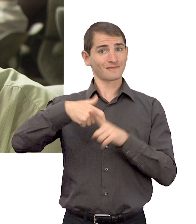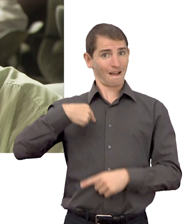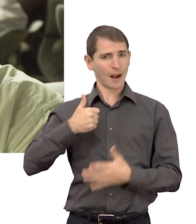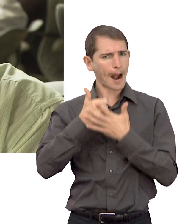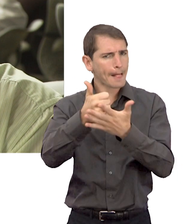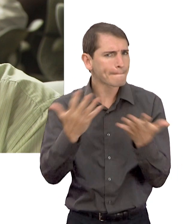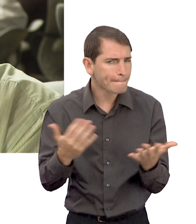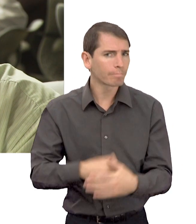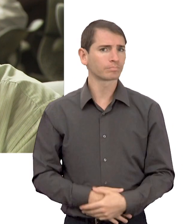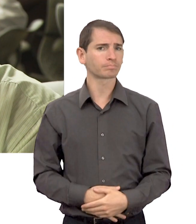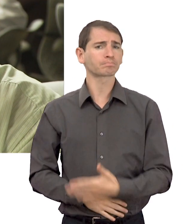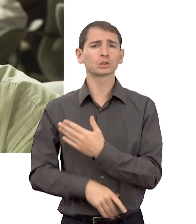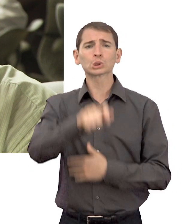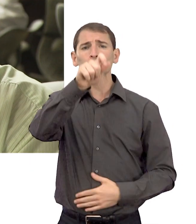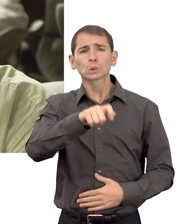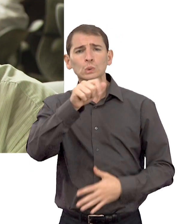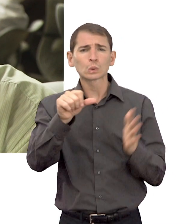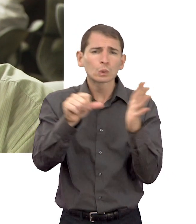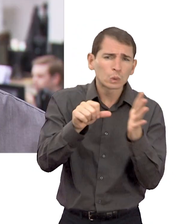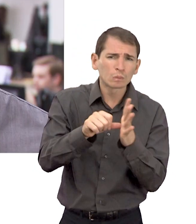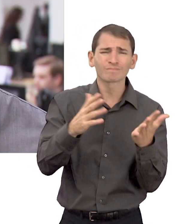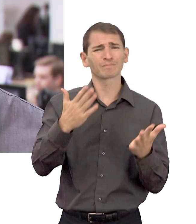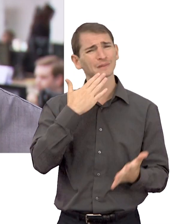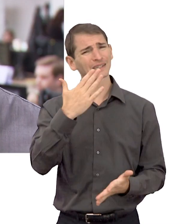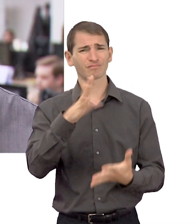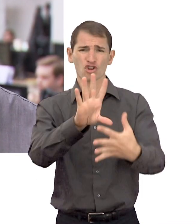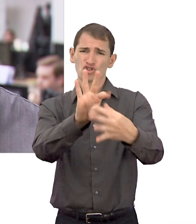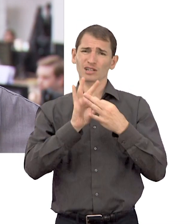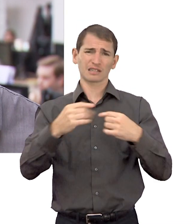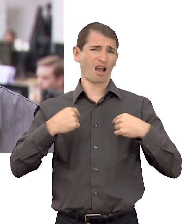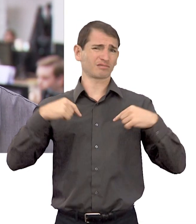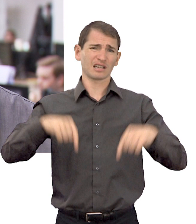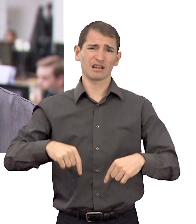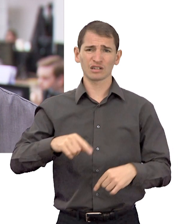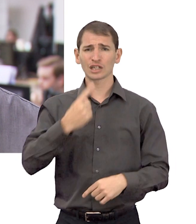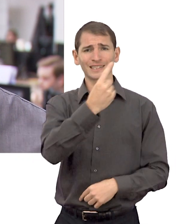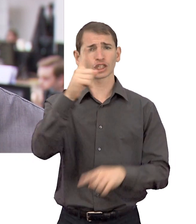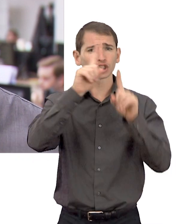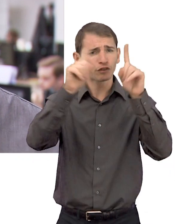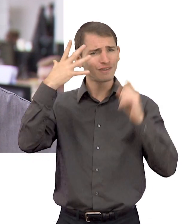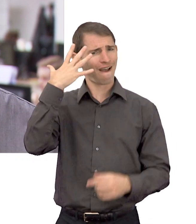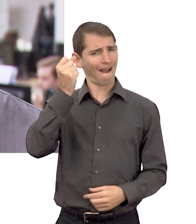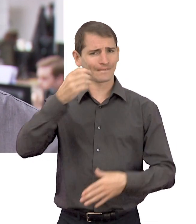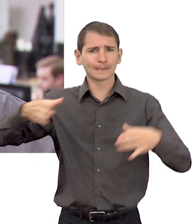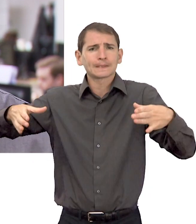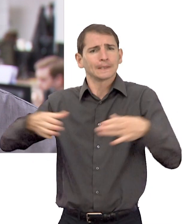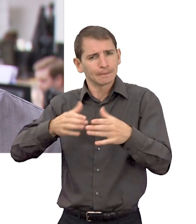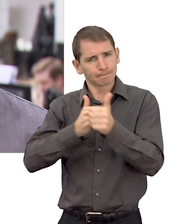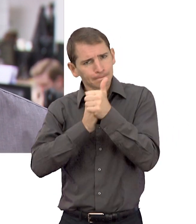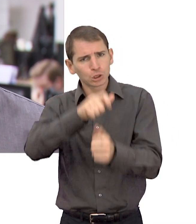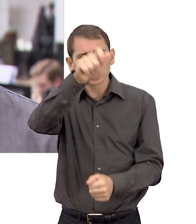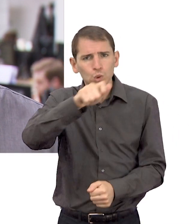we would encourage them to contact us here. Each university will have a dedicated team that help students